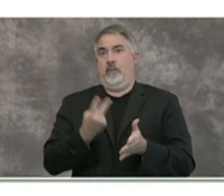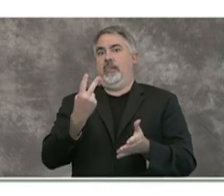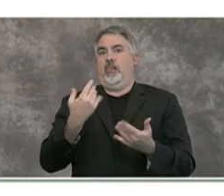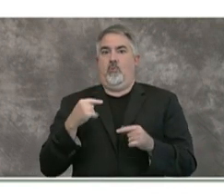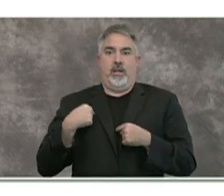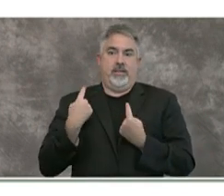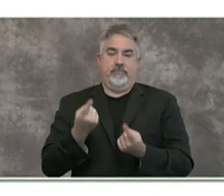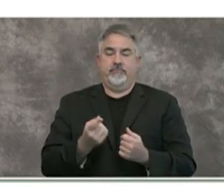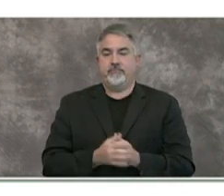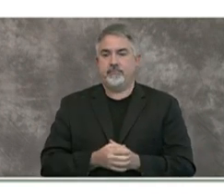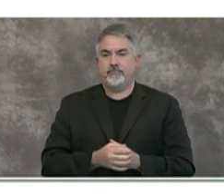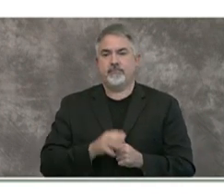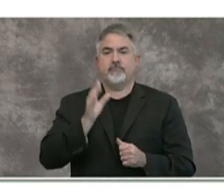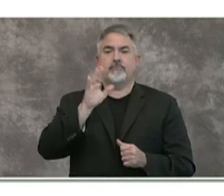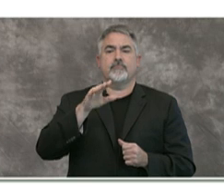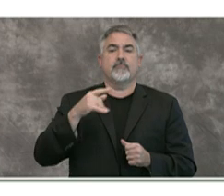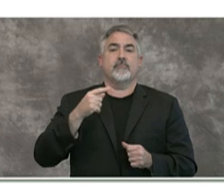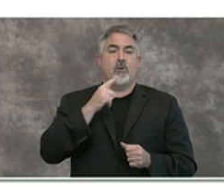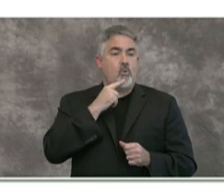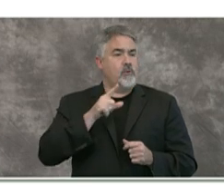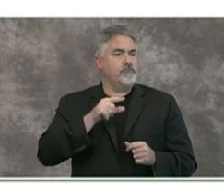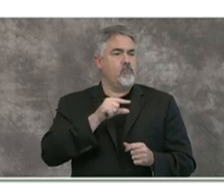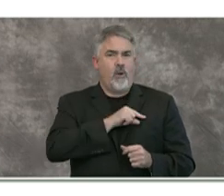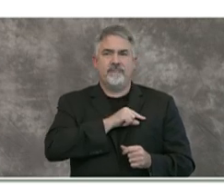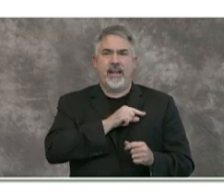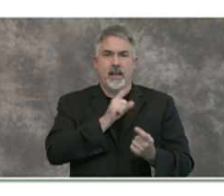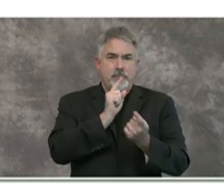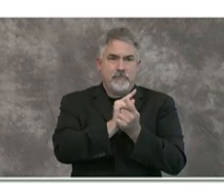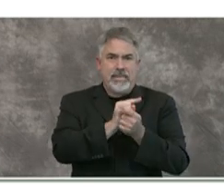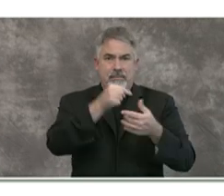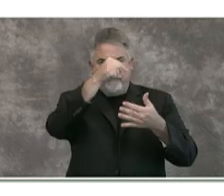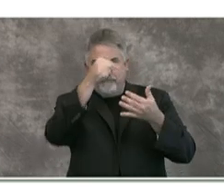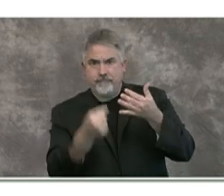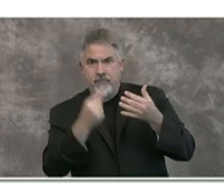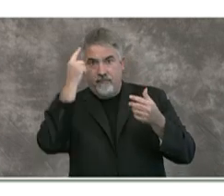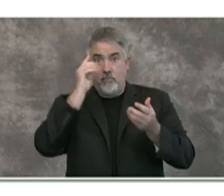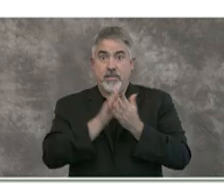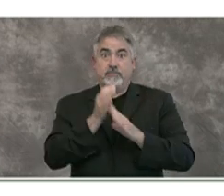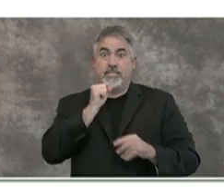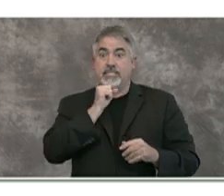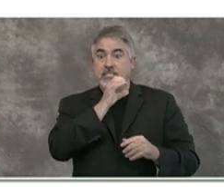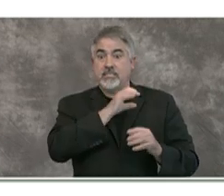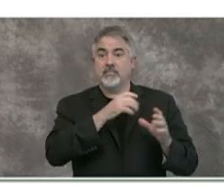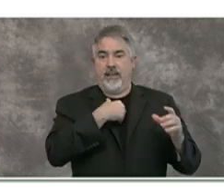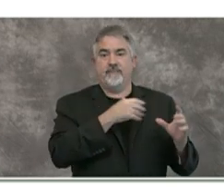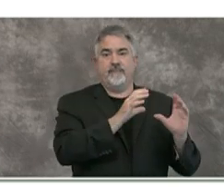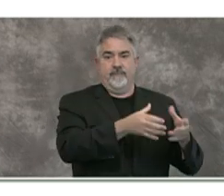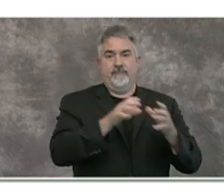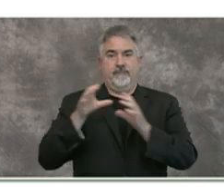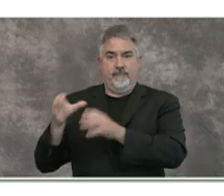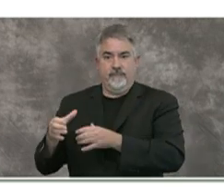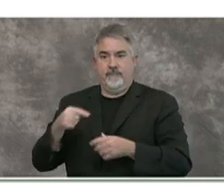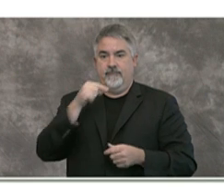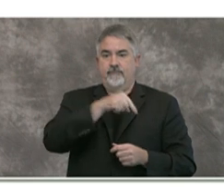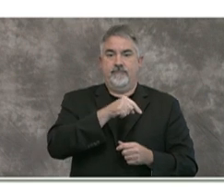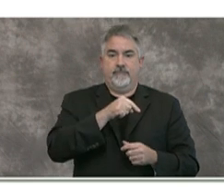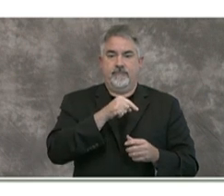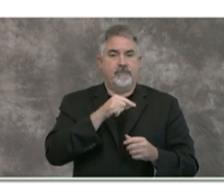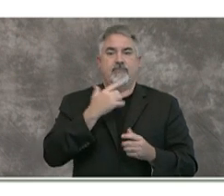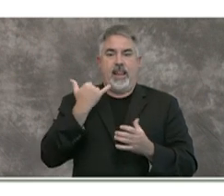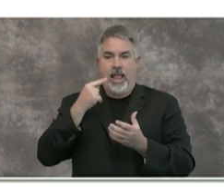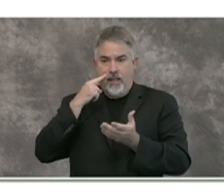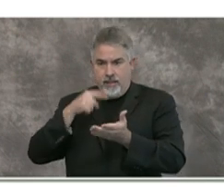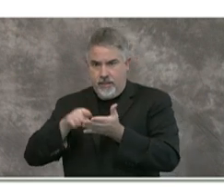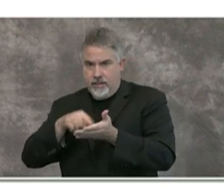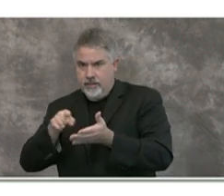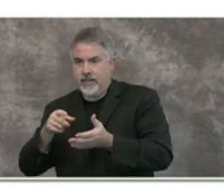All eligible seniors that were previously attending a congregate dining site now have the opportunity to pick up a to-go meal